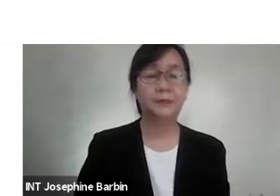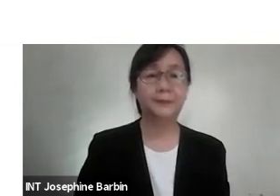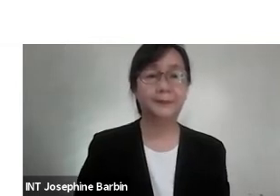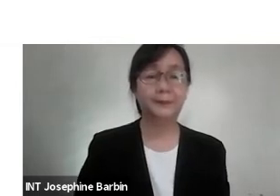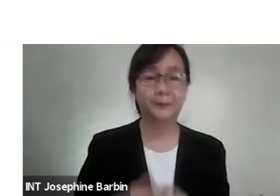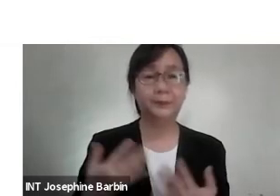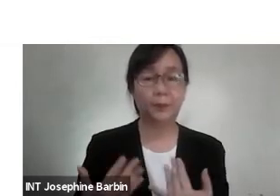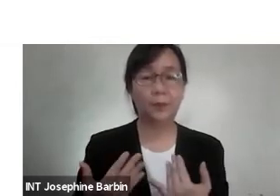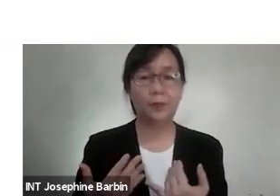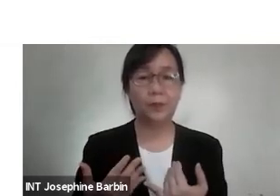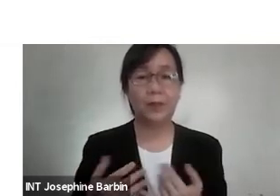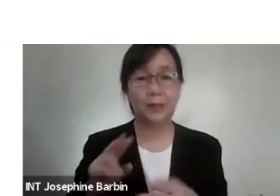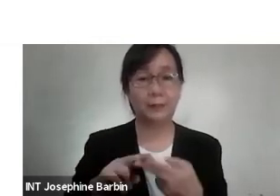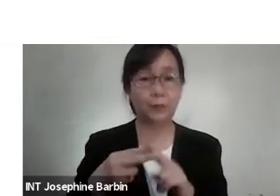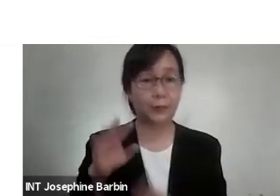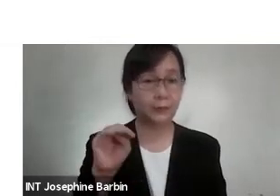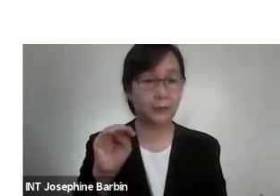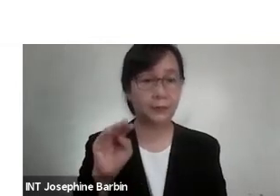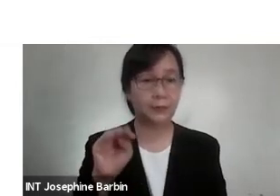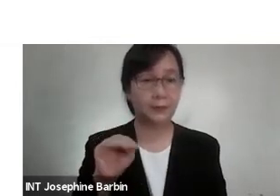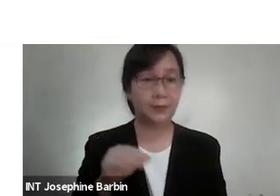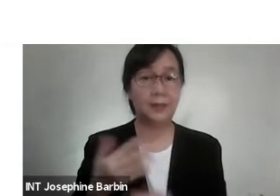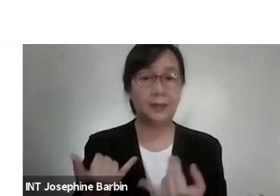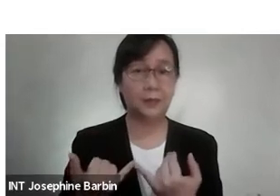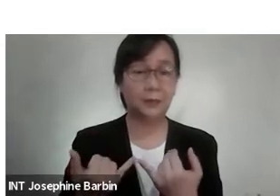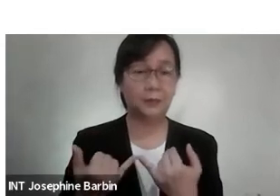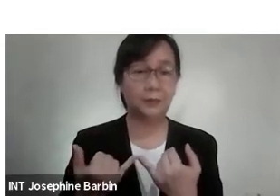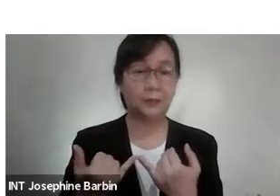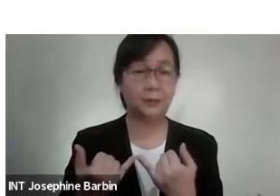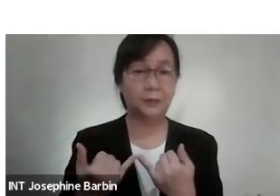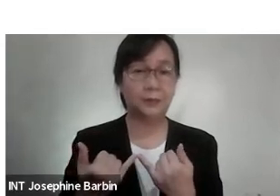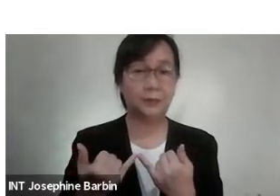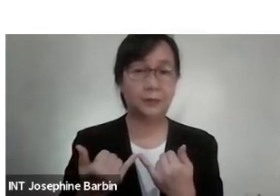actually, we are at number 14 right now. We